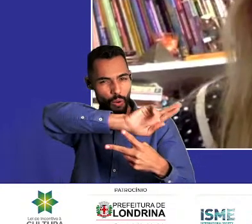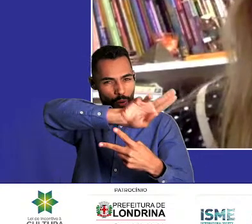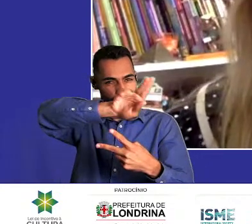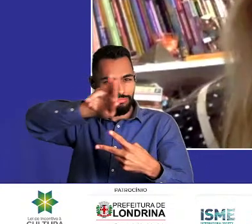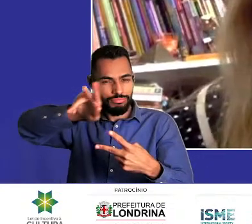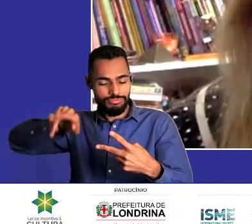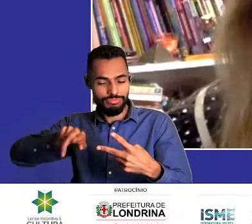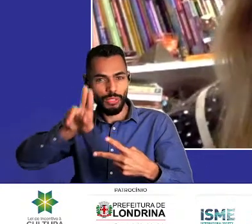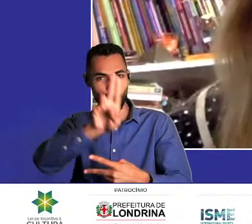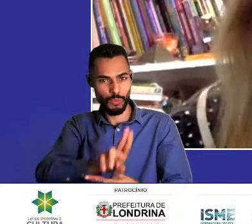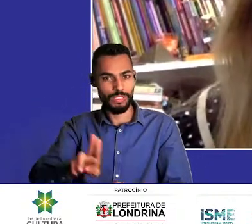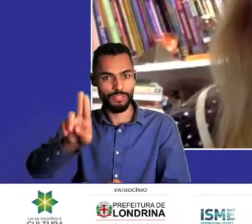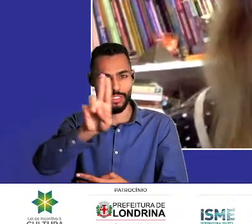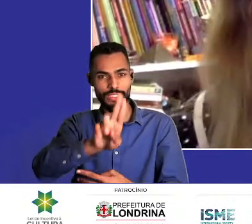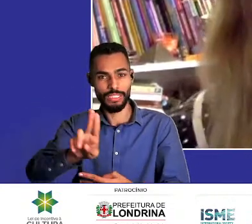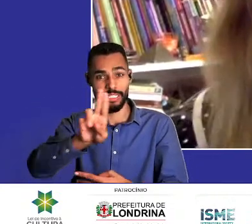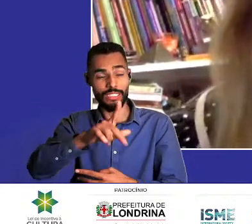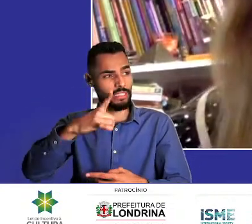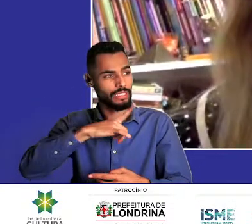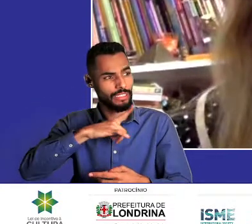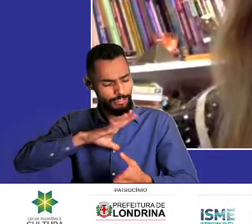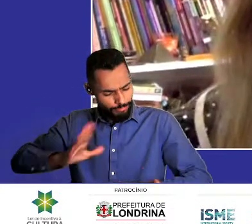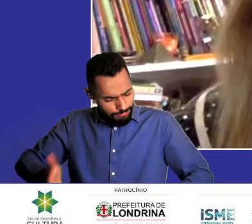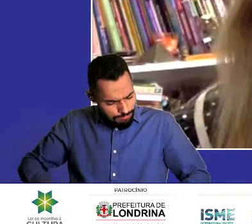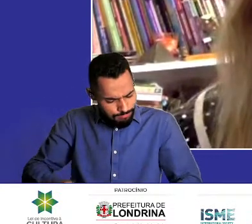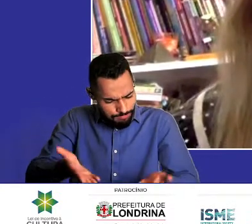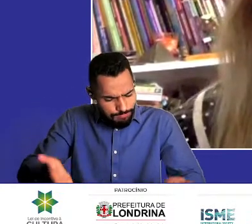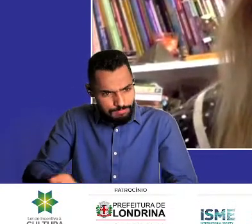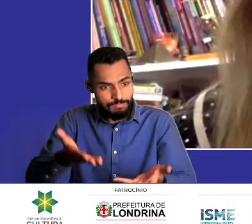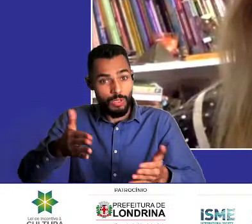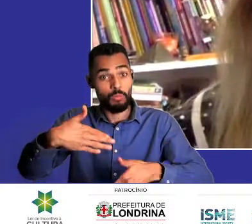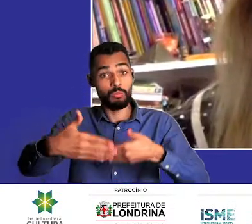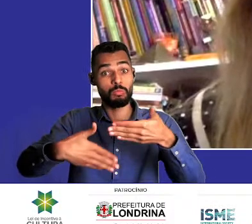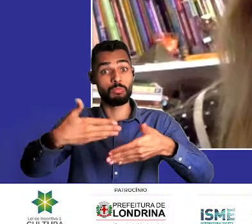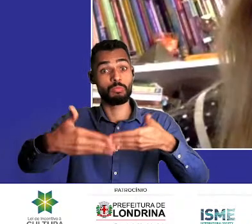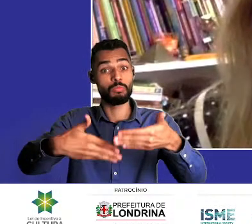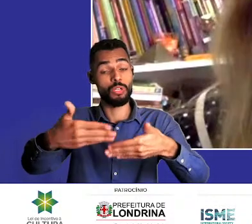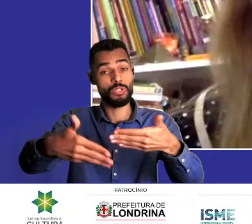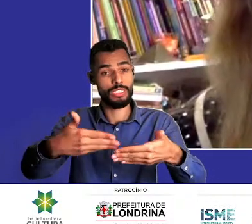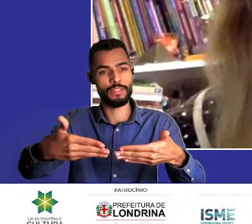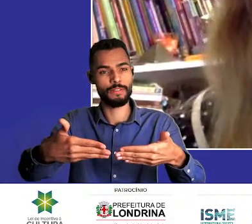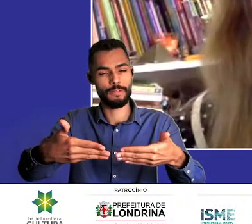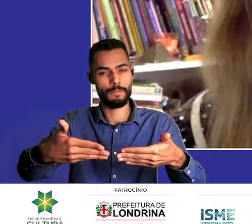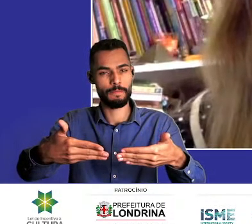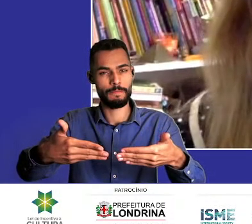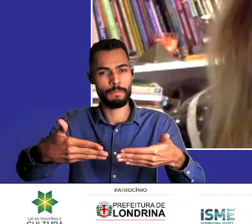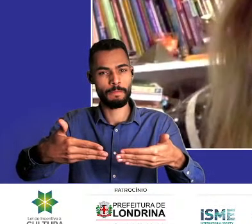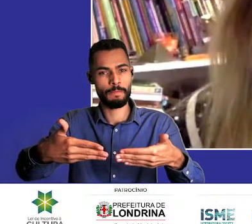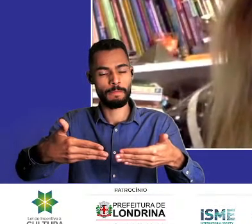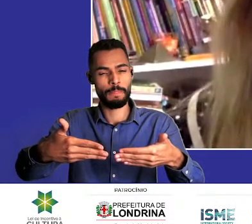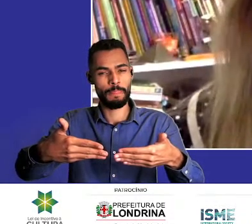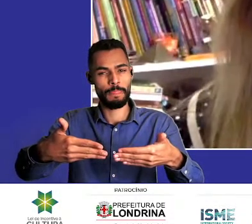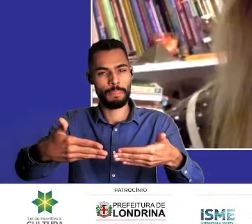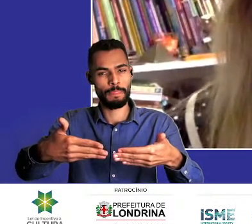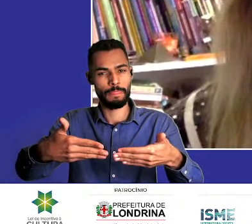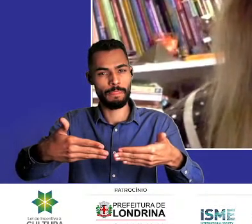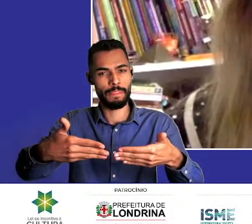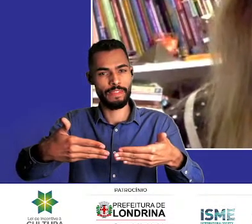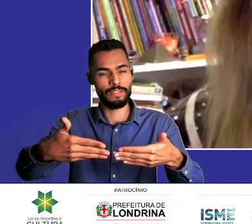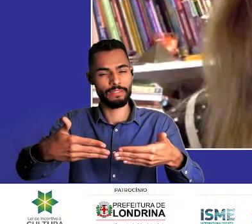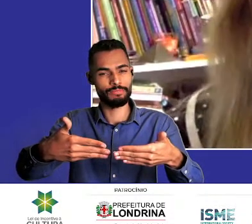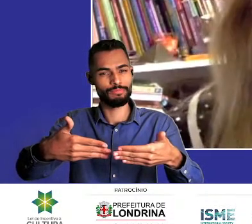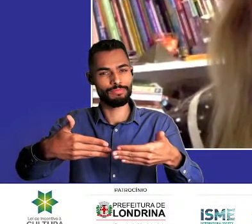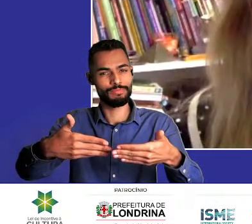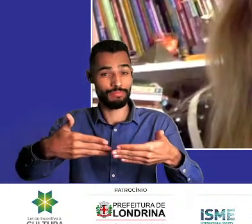the in the process of creating strategies to strengthen new networking in favor